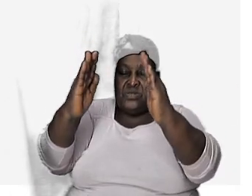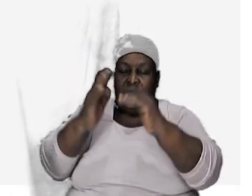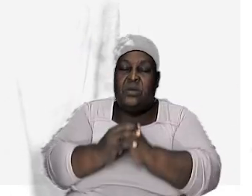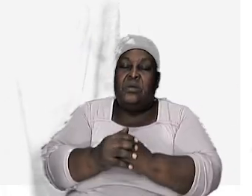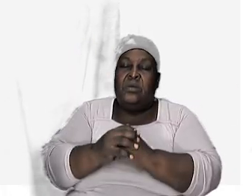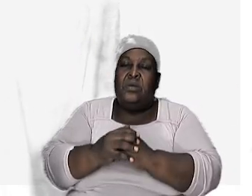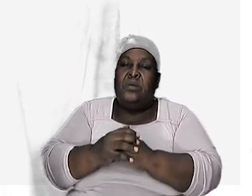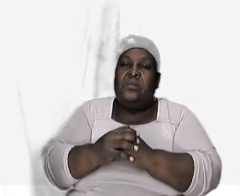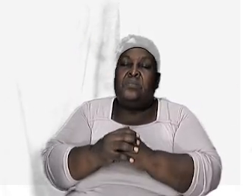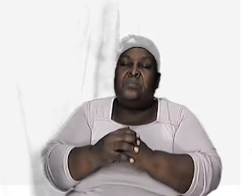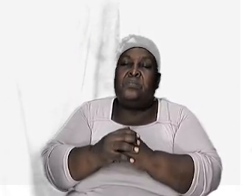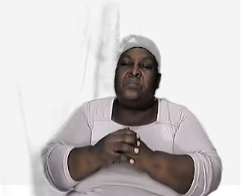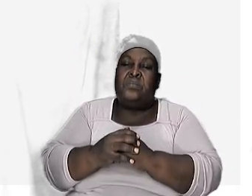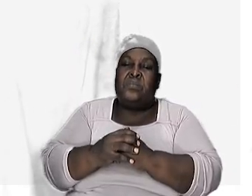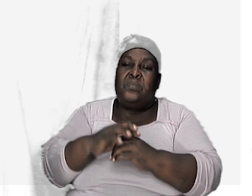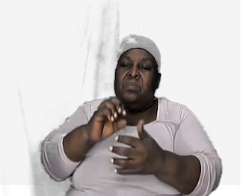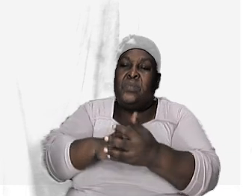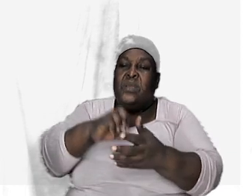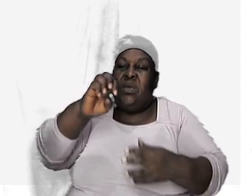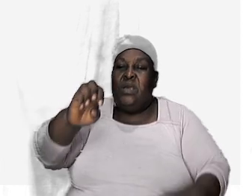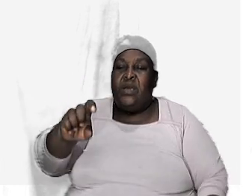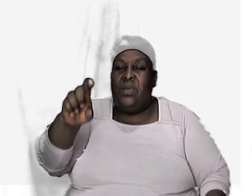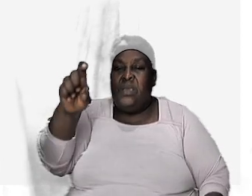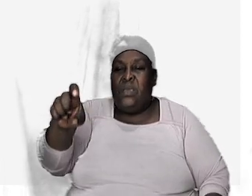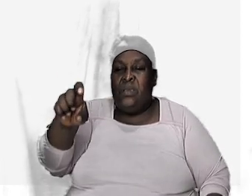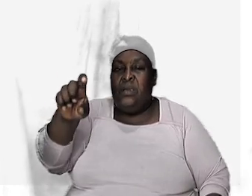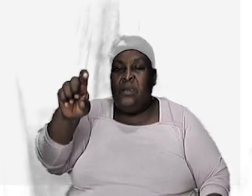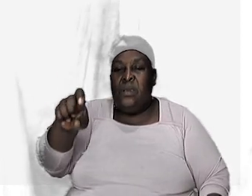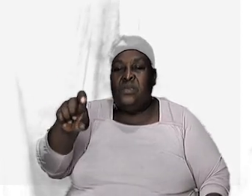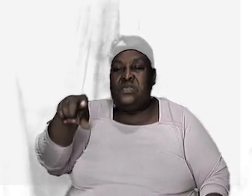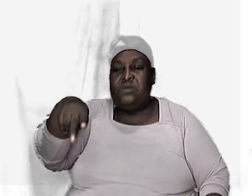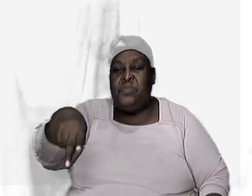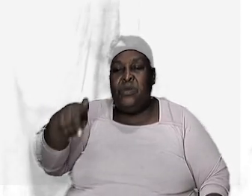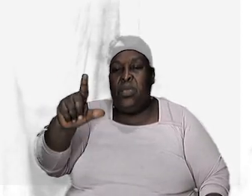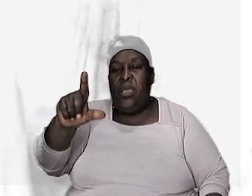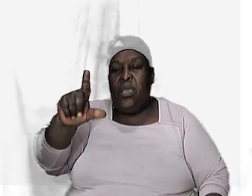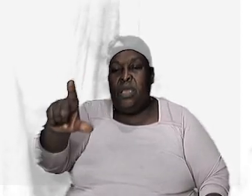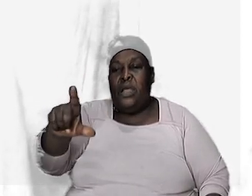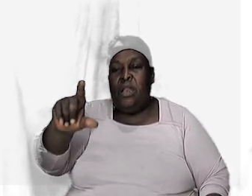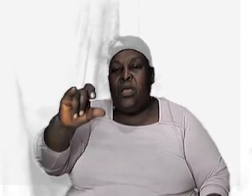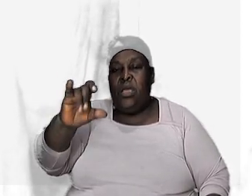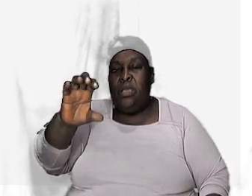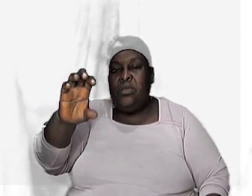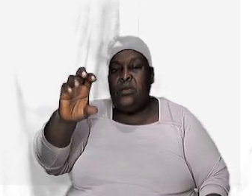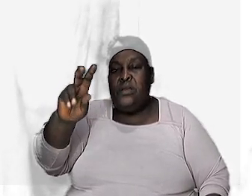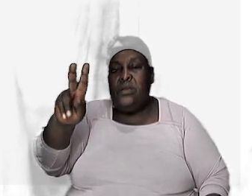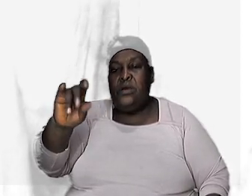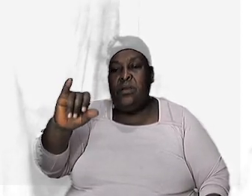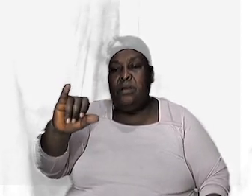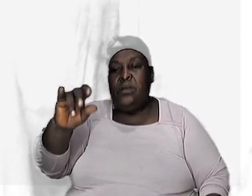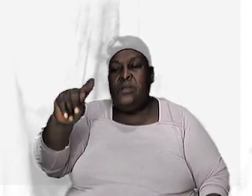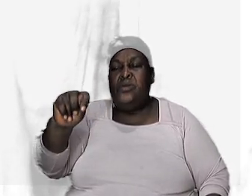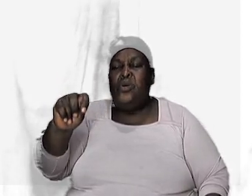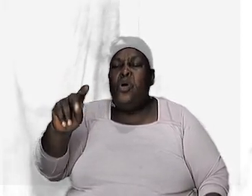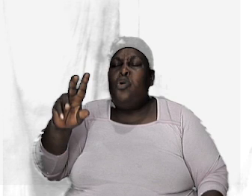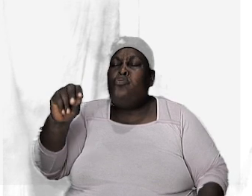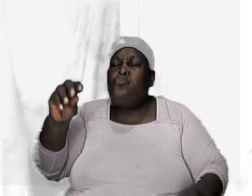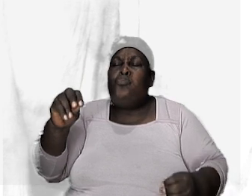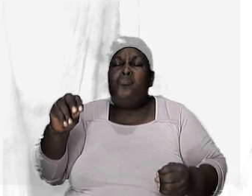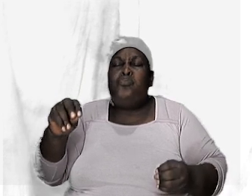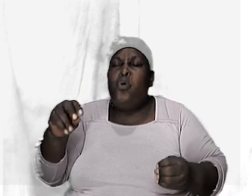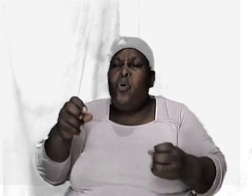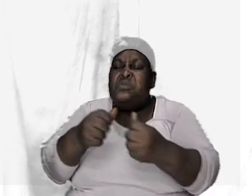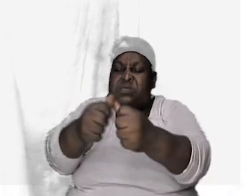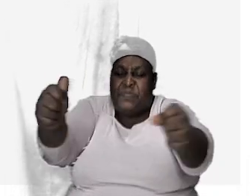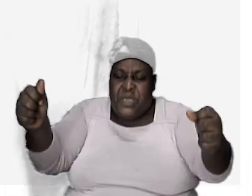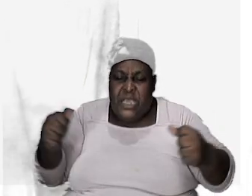Explicit means there's no room for doubt. There's no room for confusion. It means that it is clear.